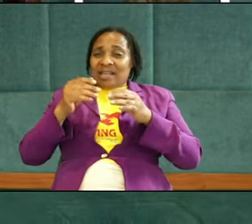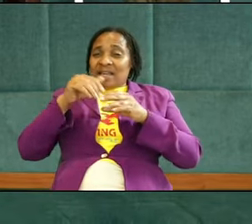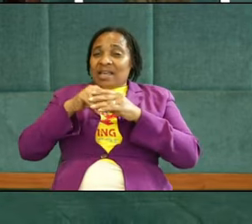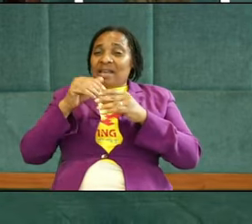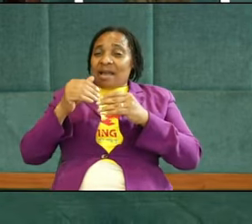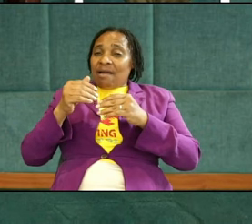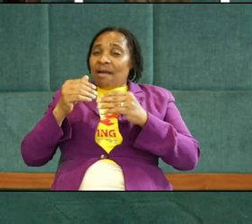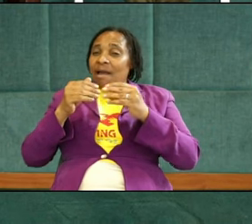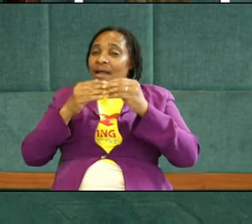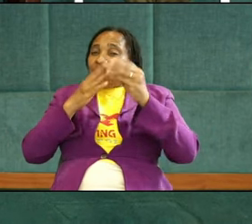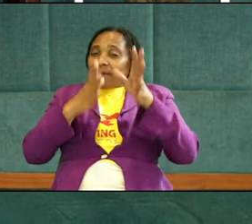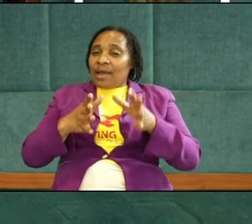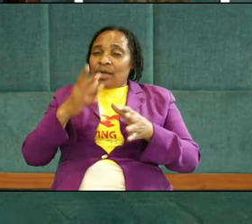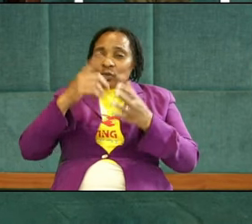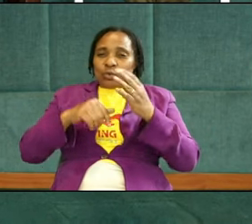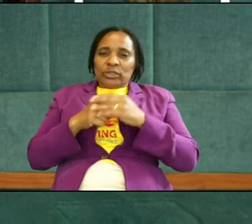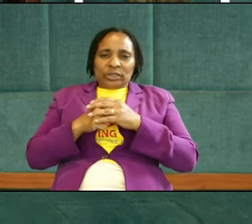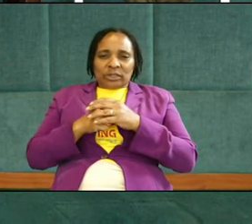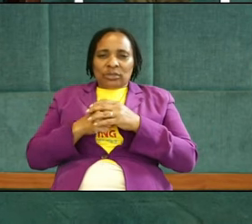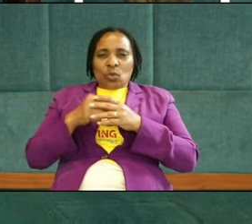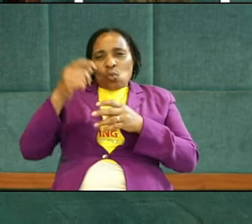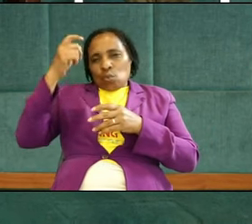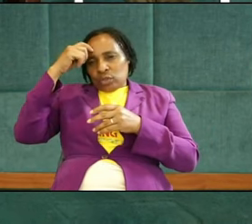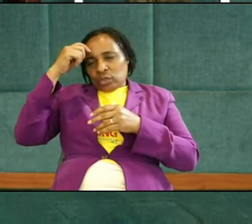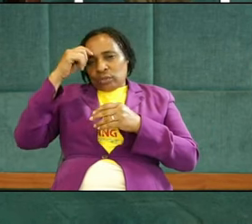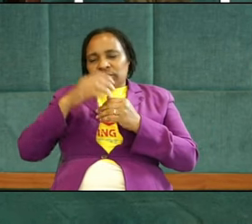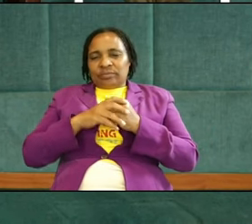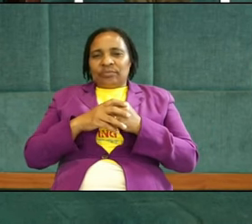quality in a leader will be wisdom.